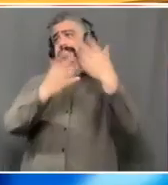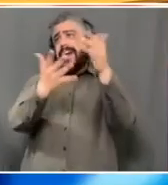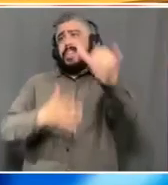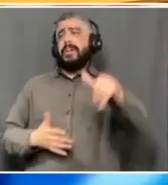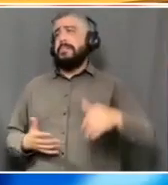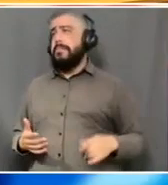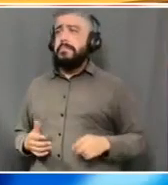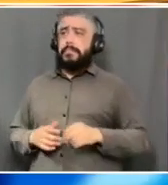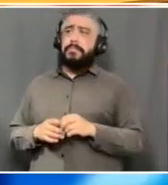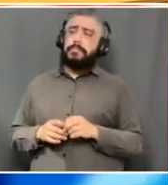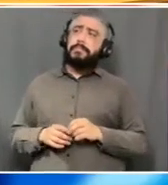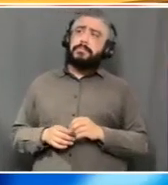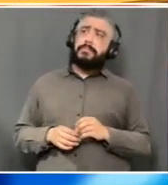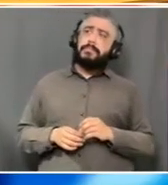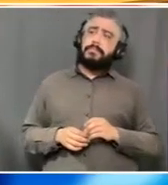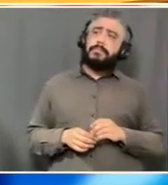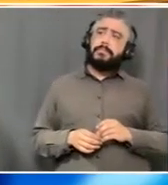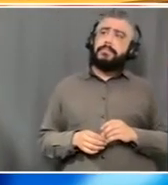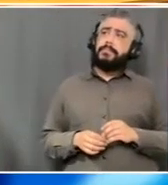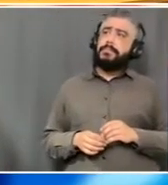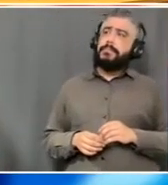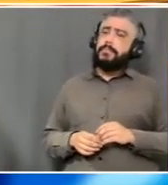provide that.